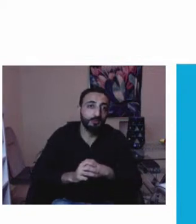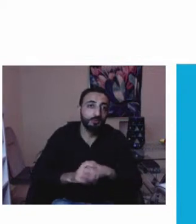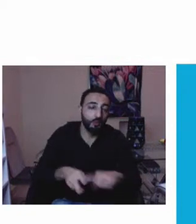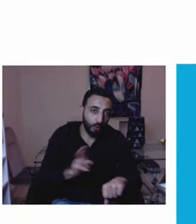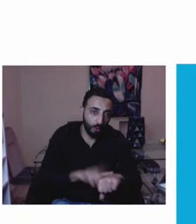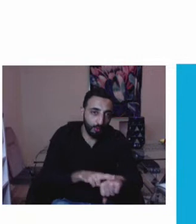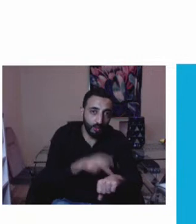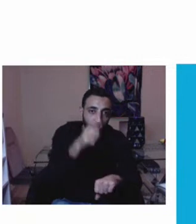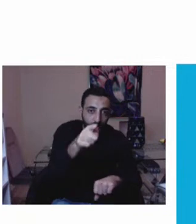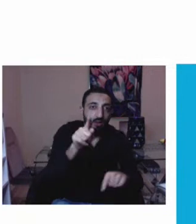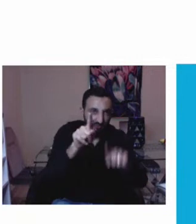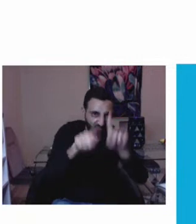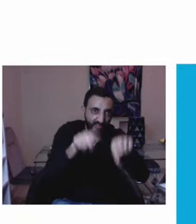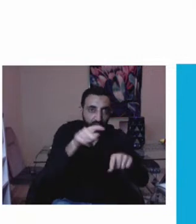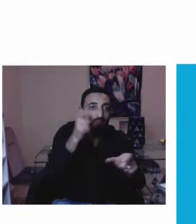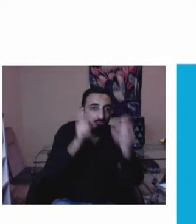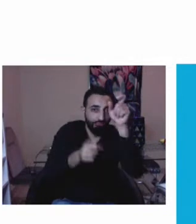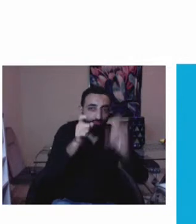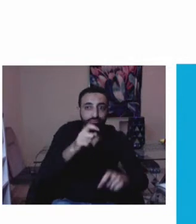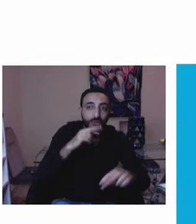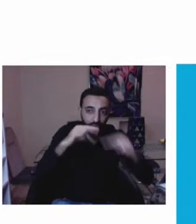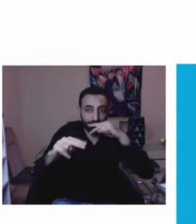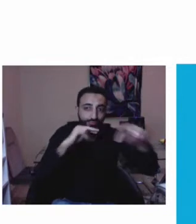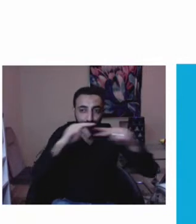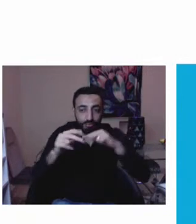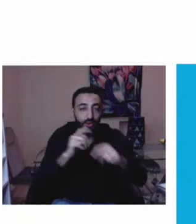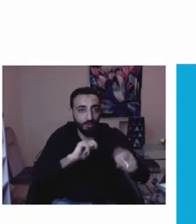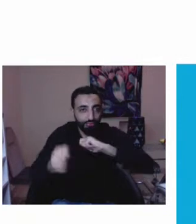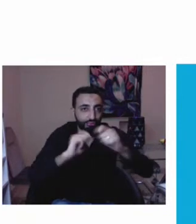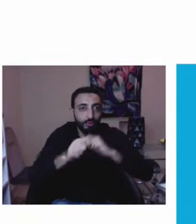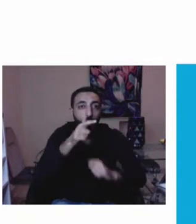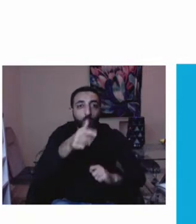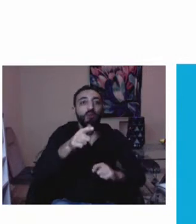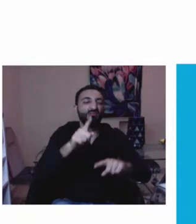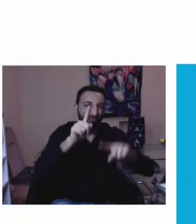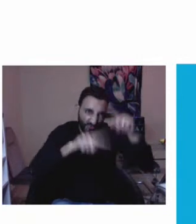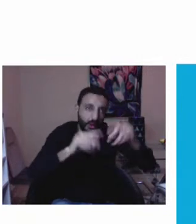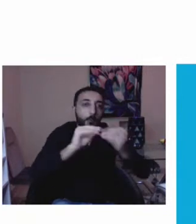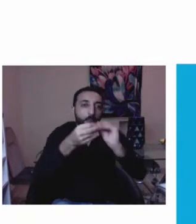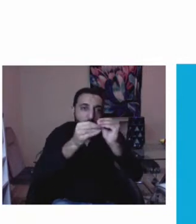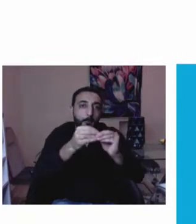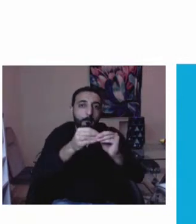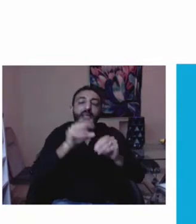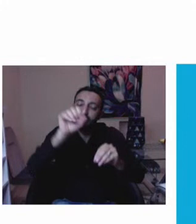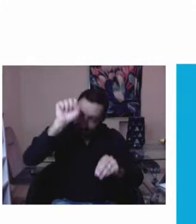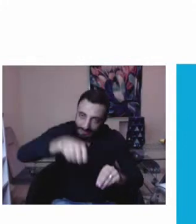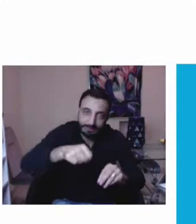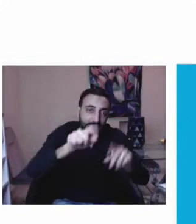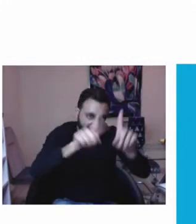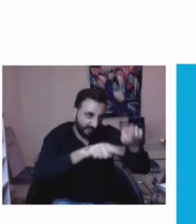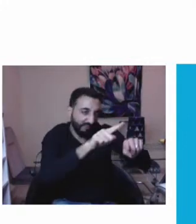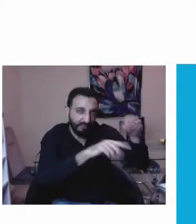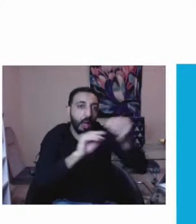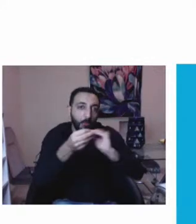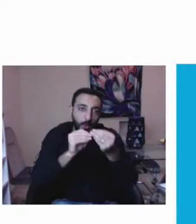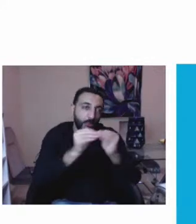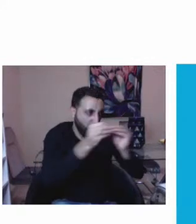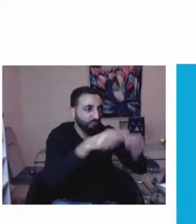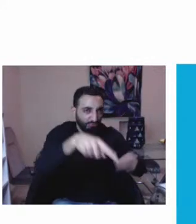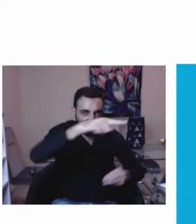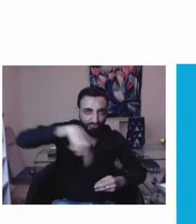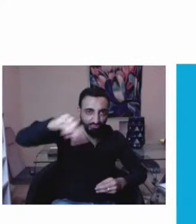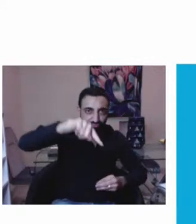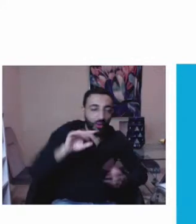and challenges in accessing meaningful, adequate financing among the youth peace builders, we would now like to